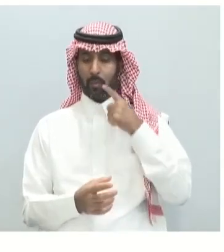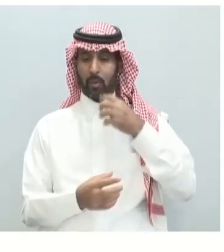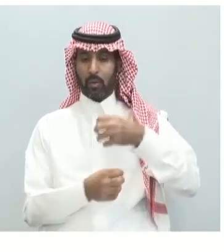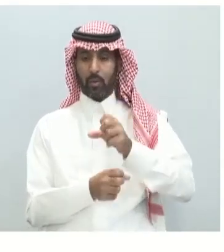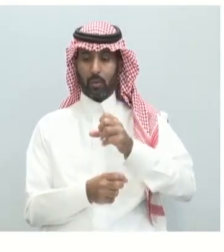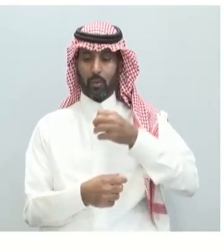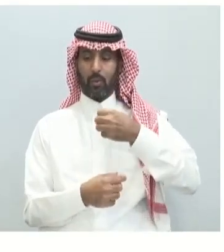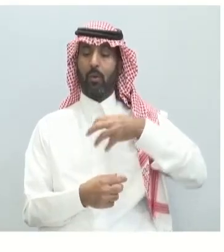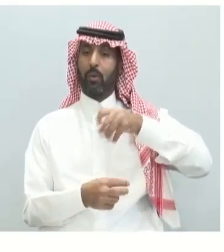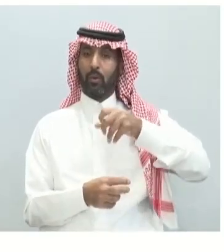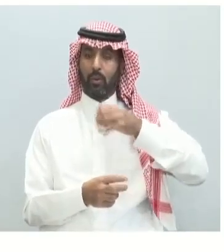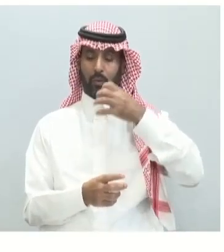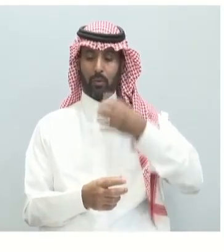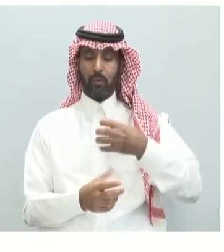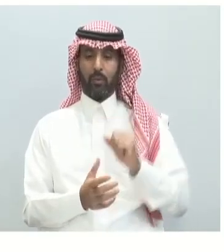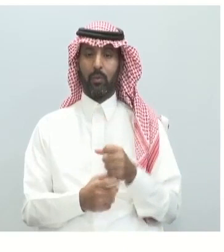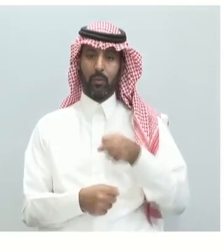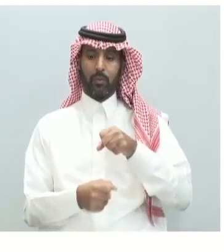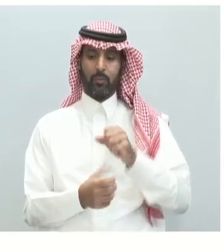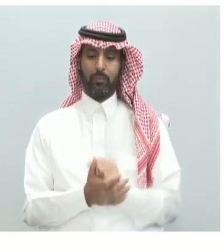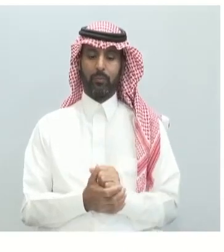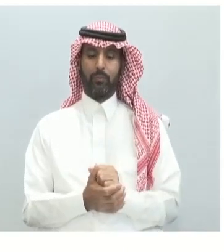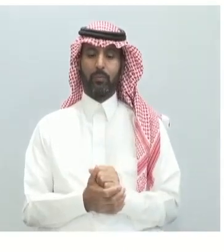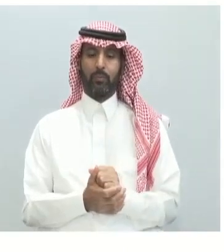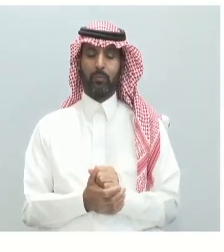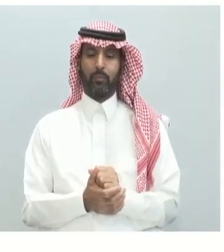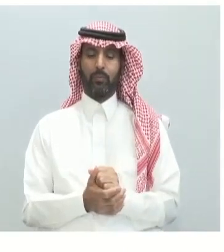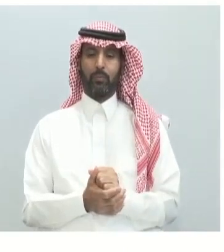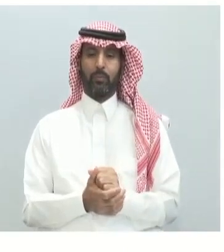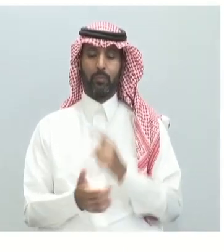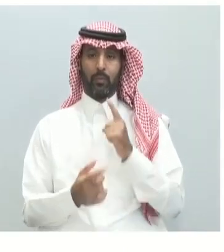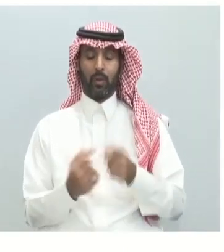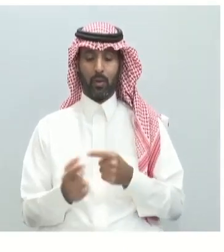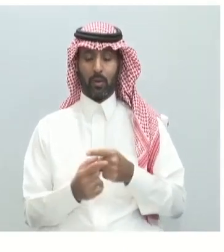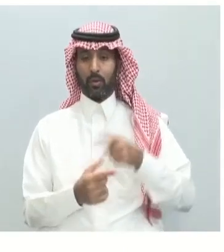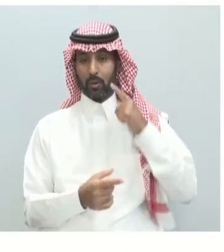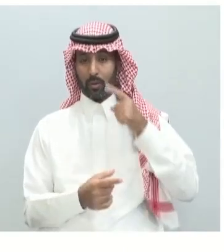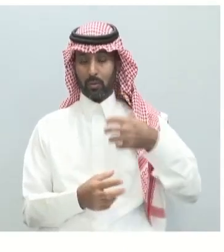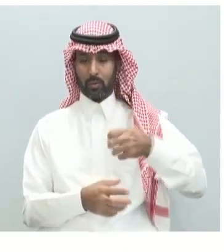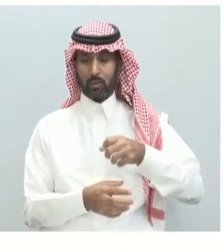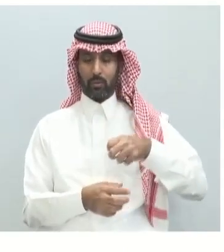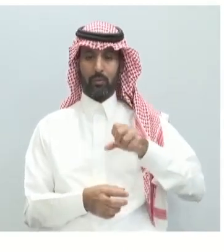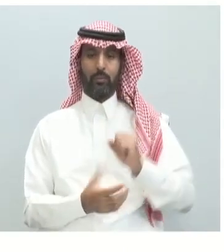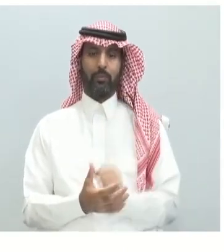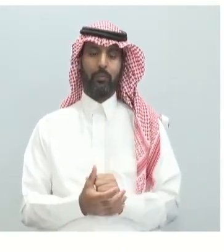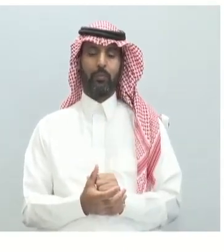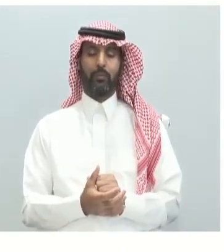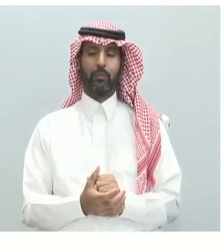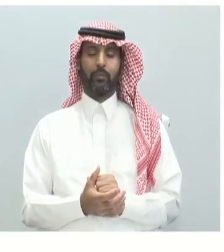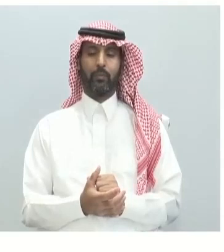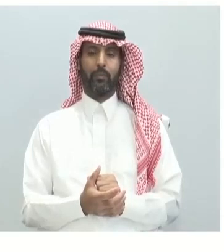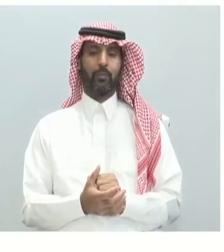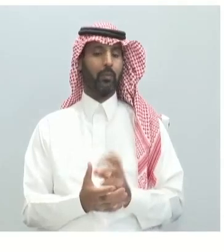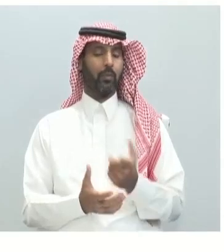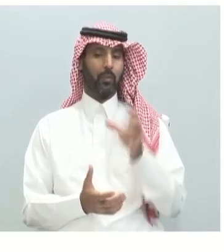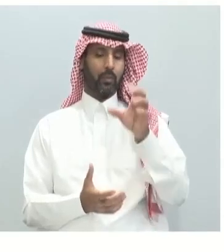plastic ones. Again, Andrea, it's, you're always carrying around the plastic ones. So